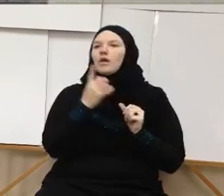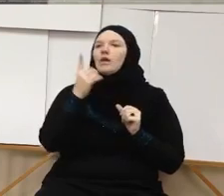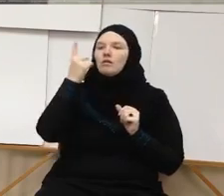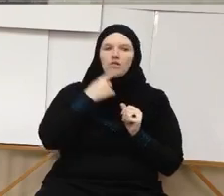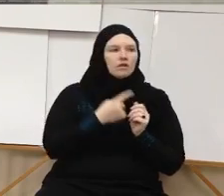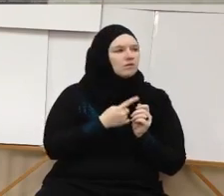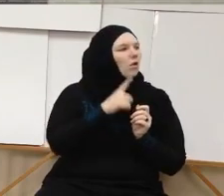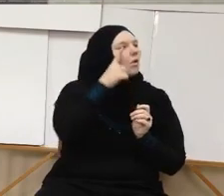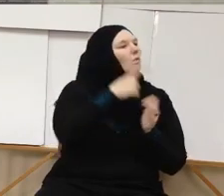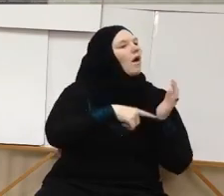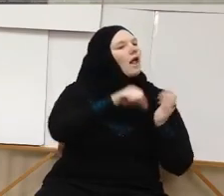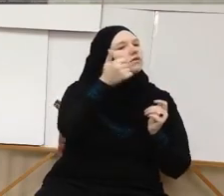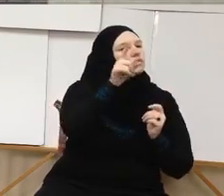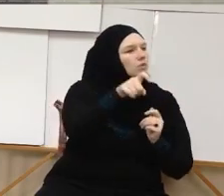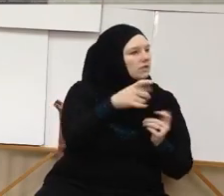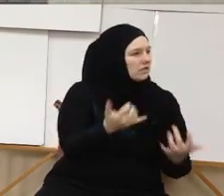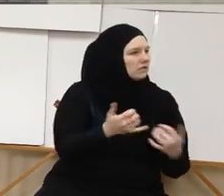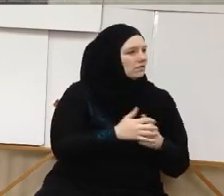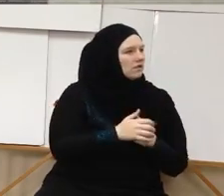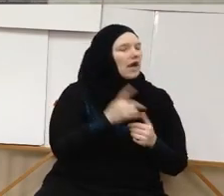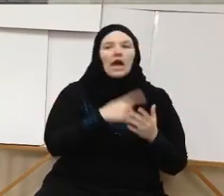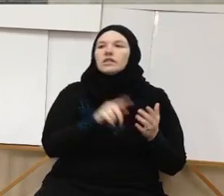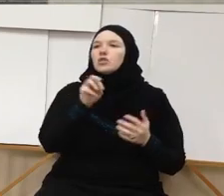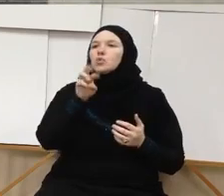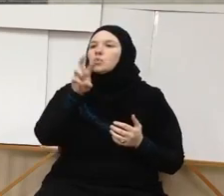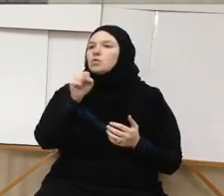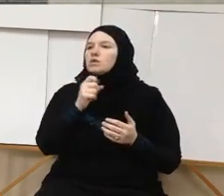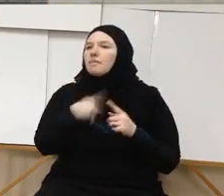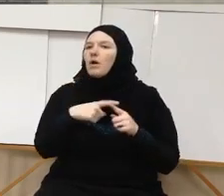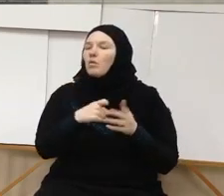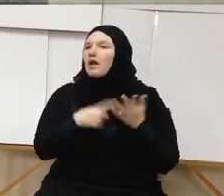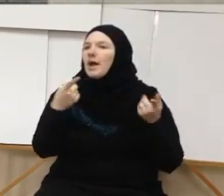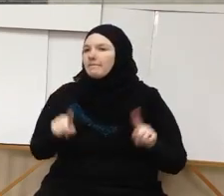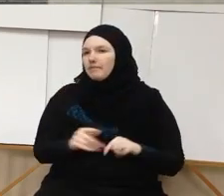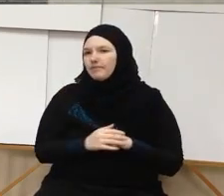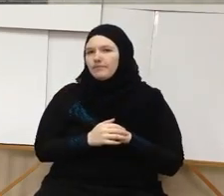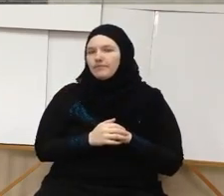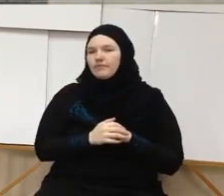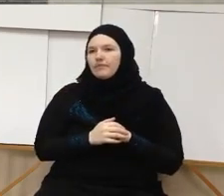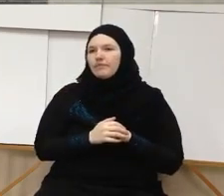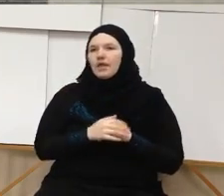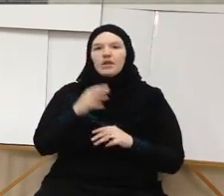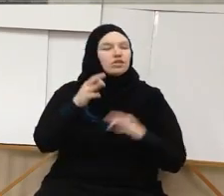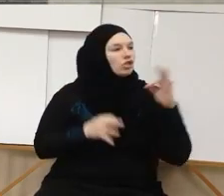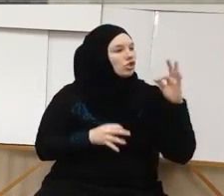need? It has the news about what happened and the judgment amongst you